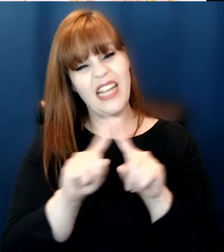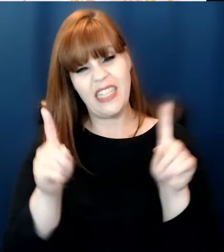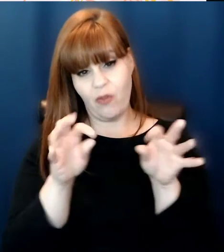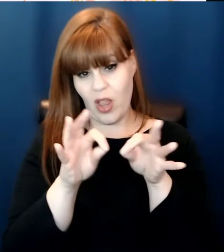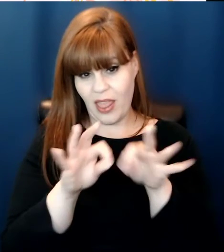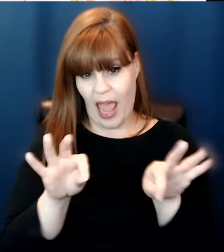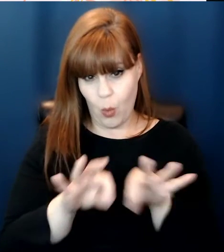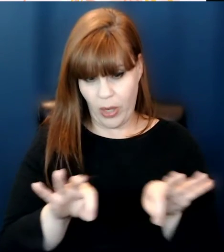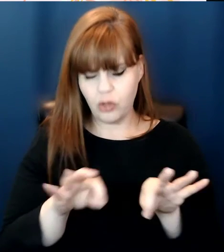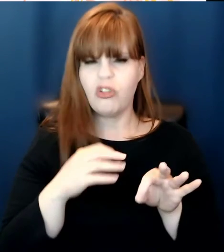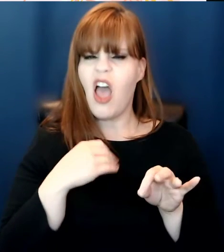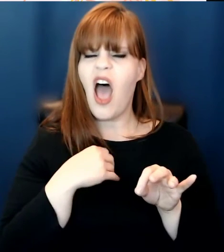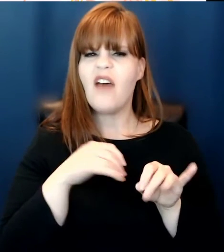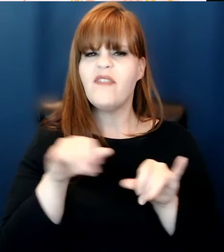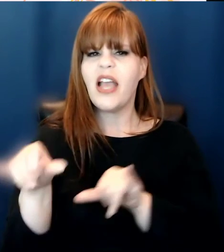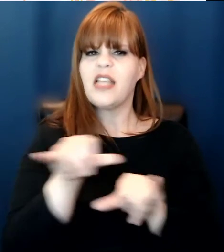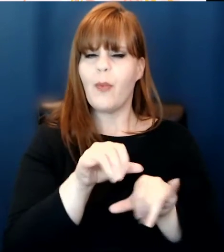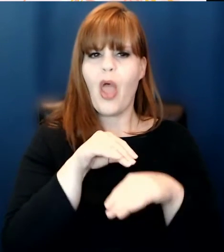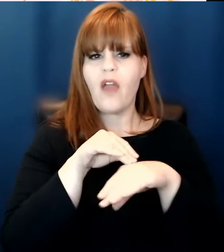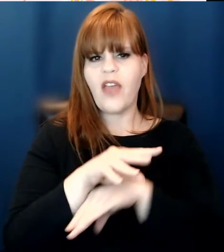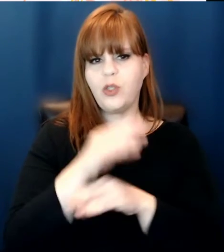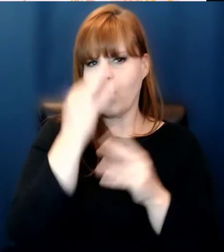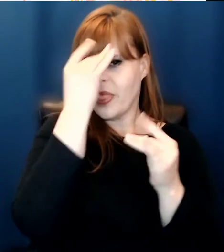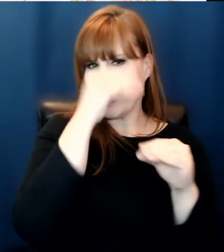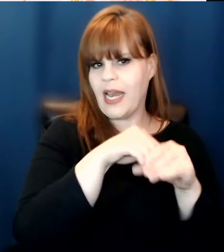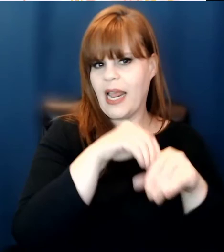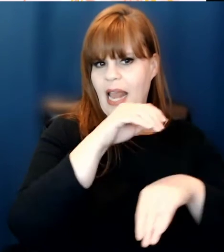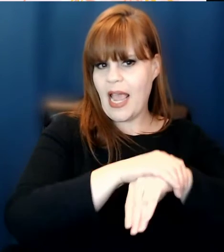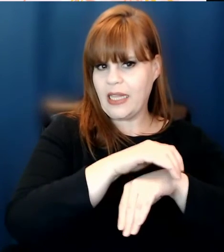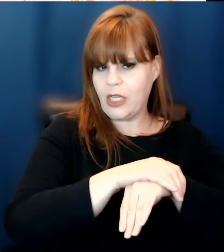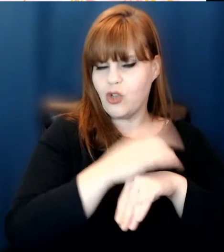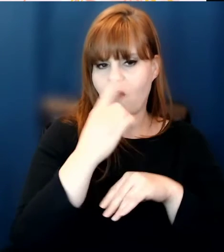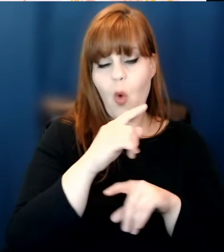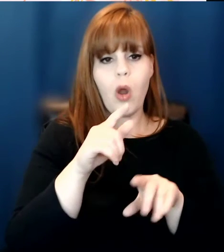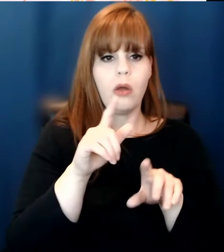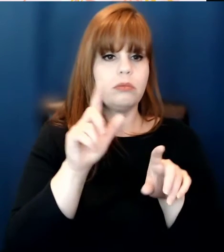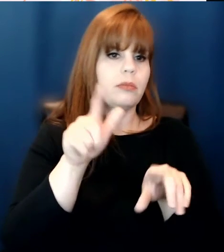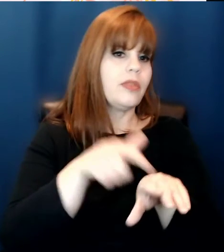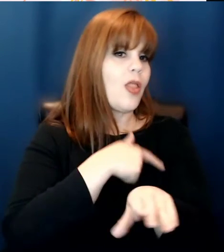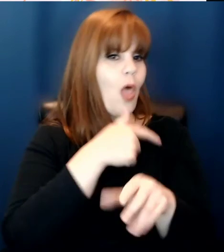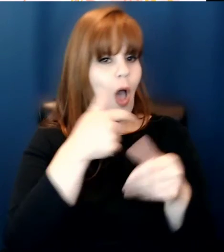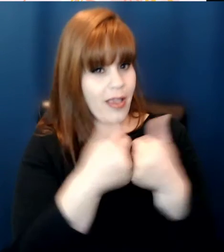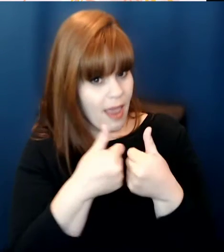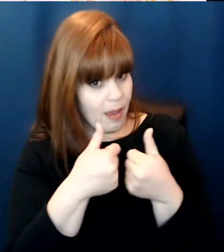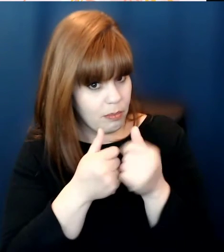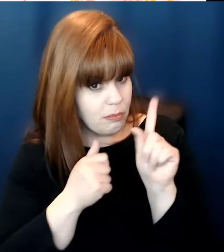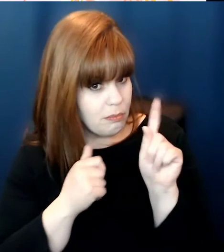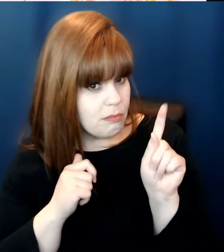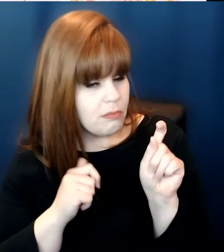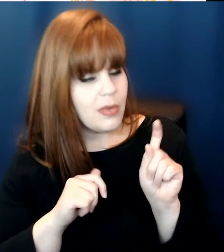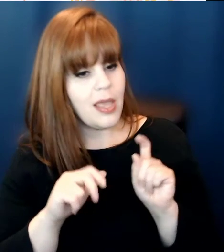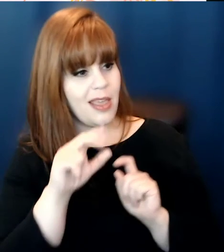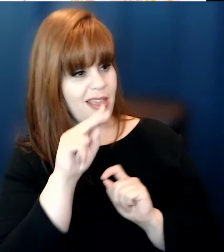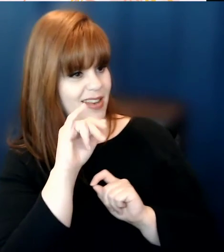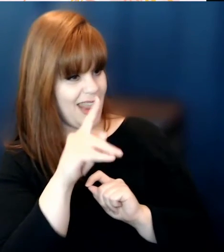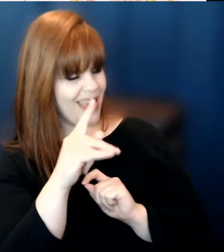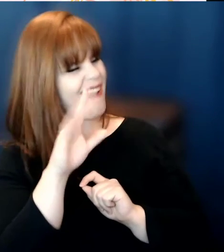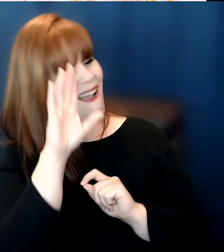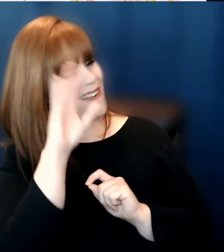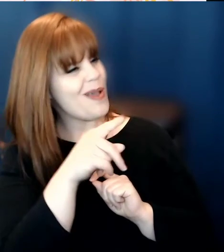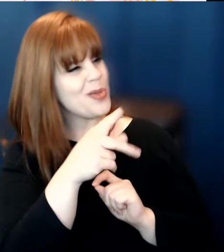language have a similar effect to thinking in English for the long game? So Nick, I know you're a